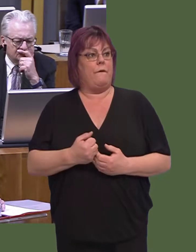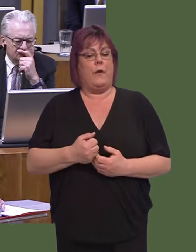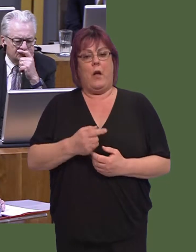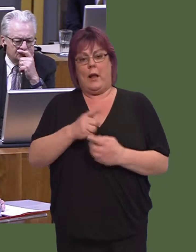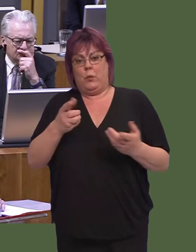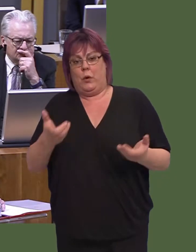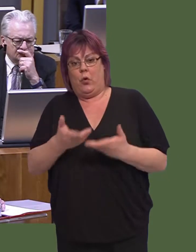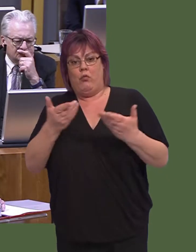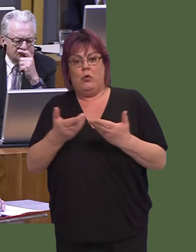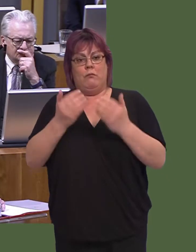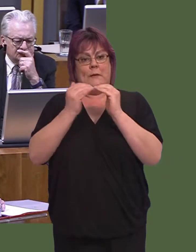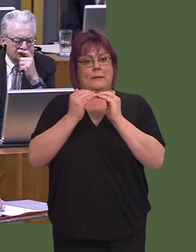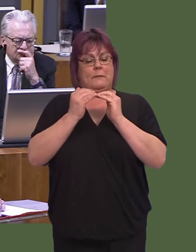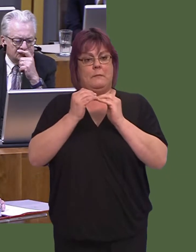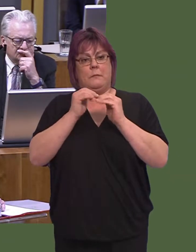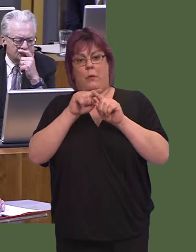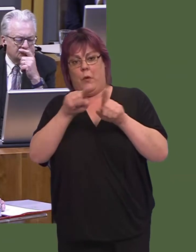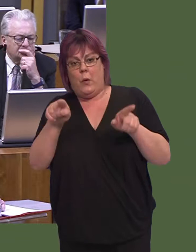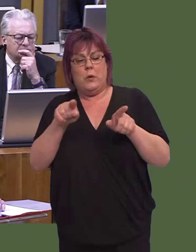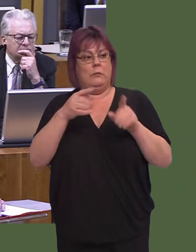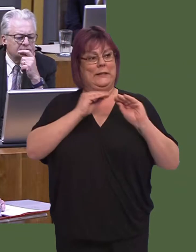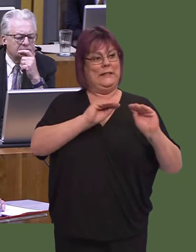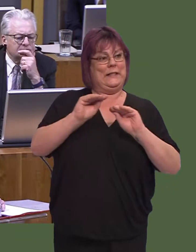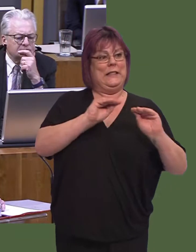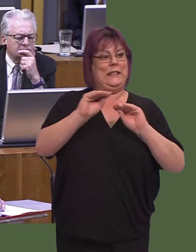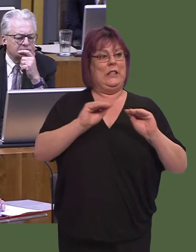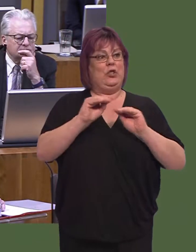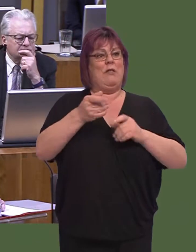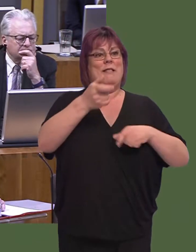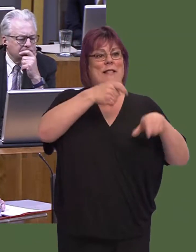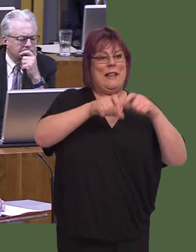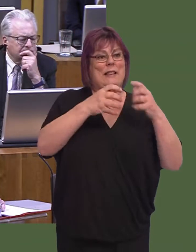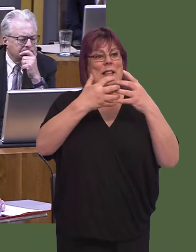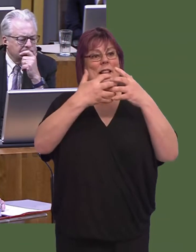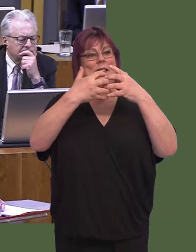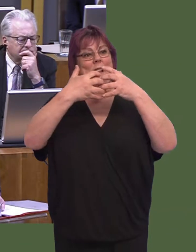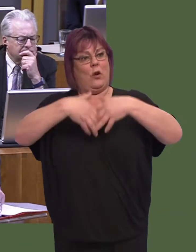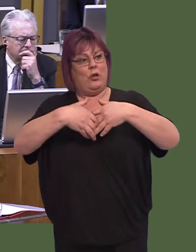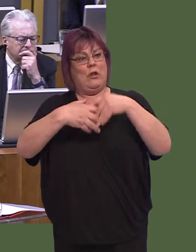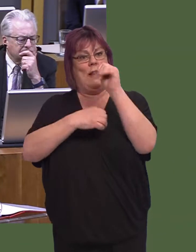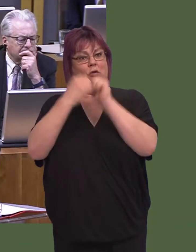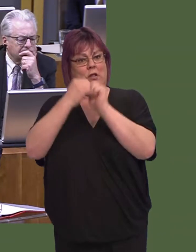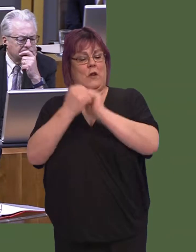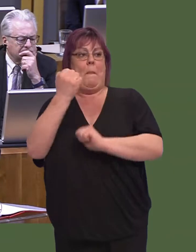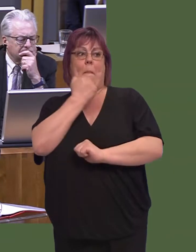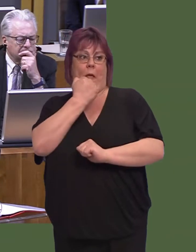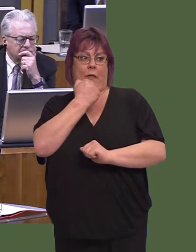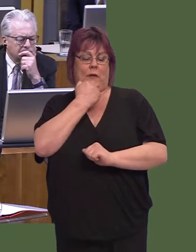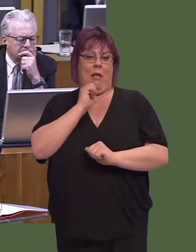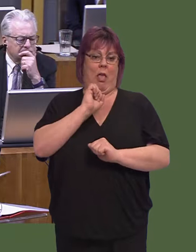standard of teaching science, technology and maths continues to